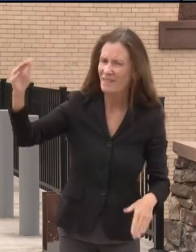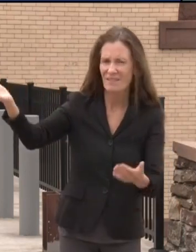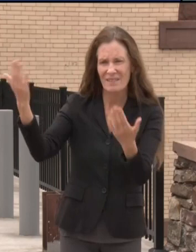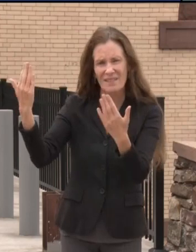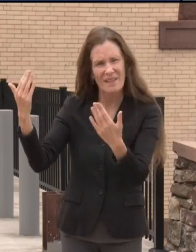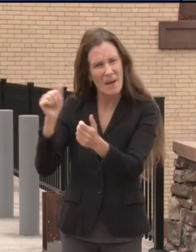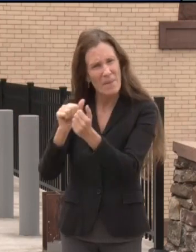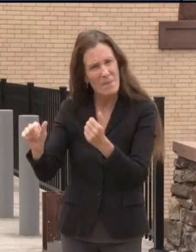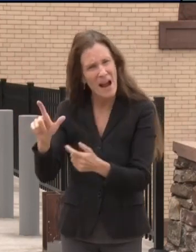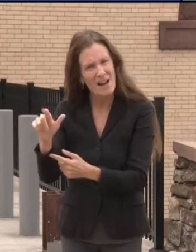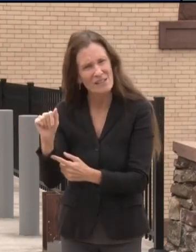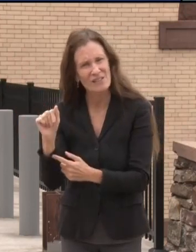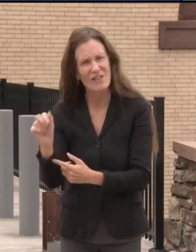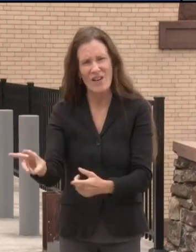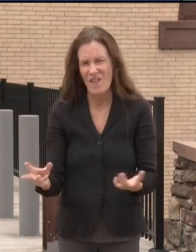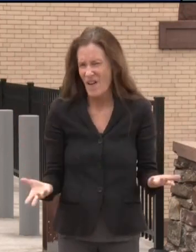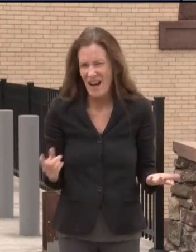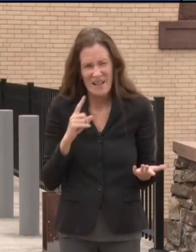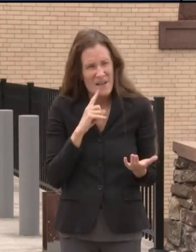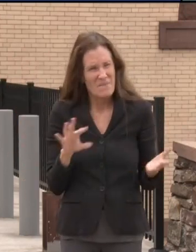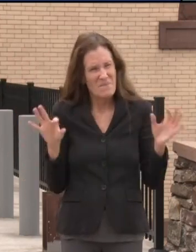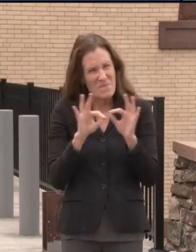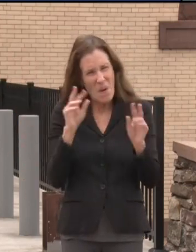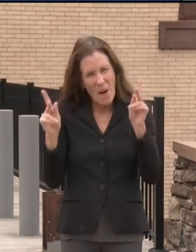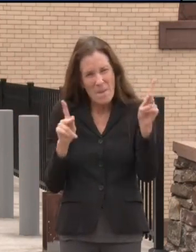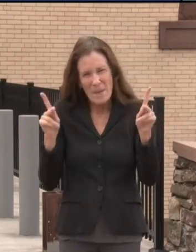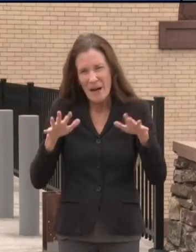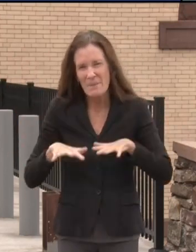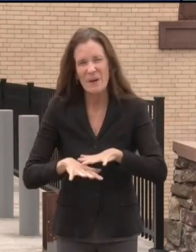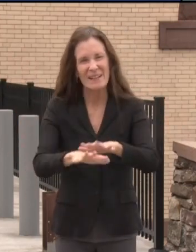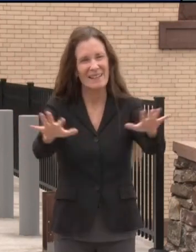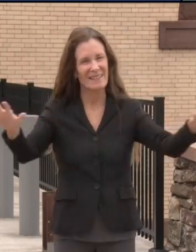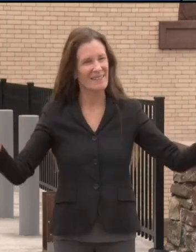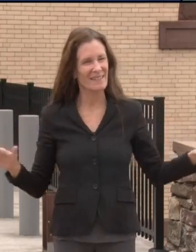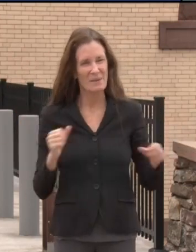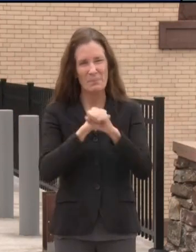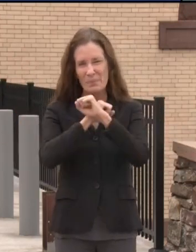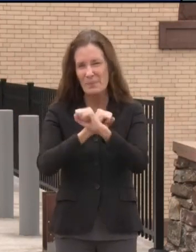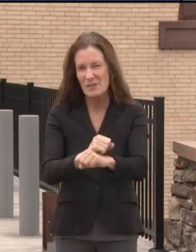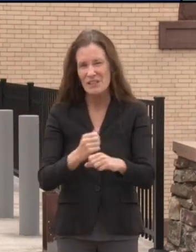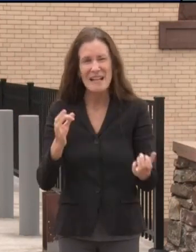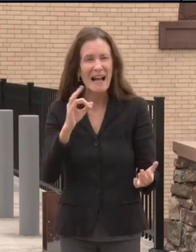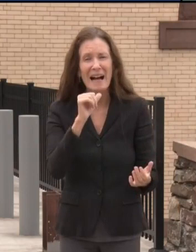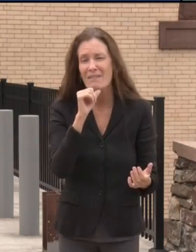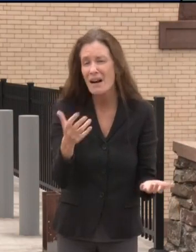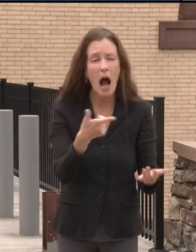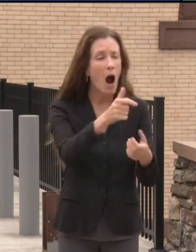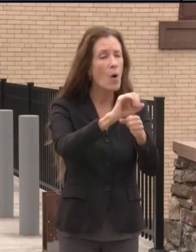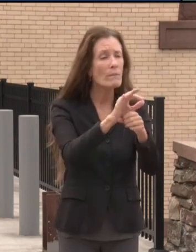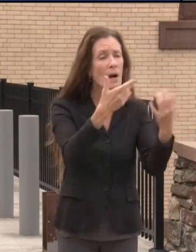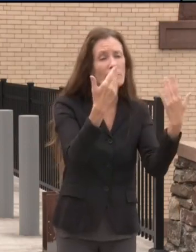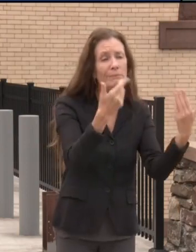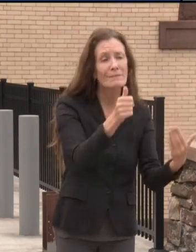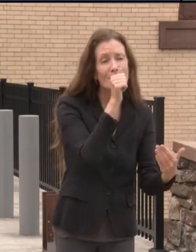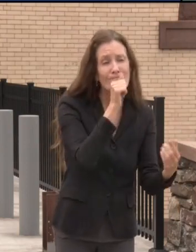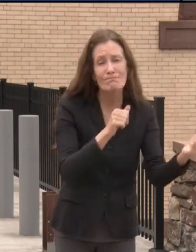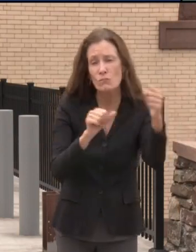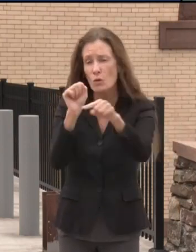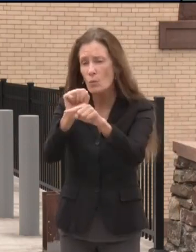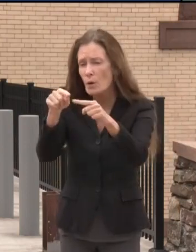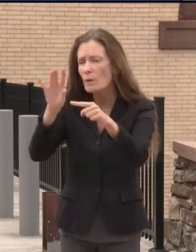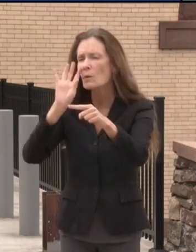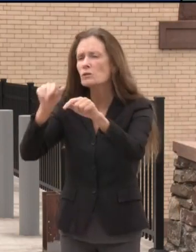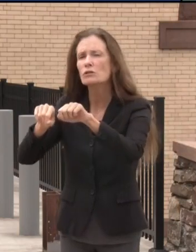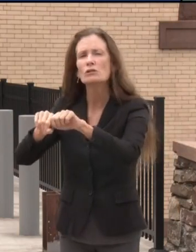staff who won't get infected by a sick person that can't afford to take time off. This act protects families who need to use time to take care of a